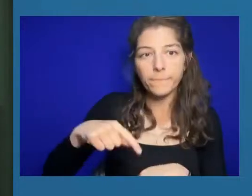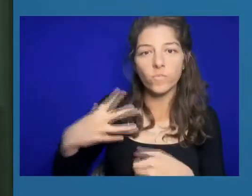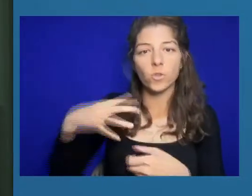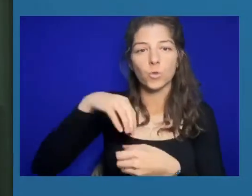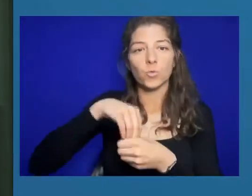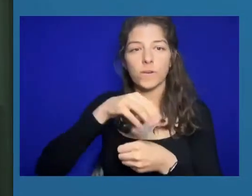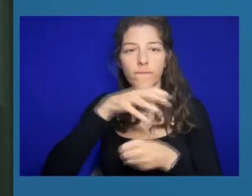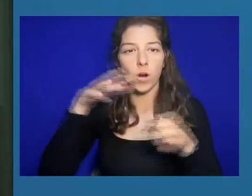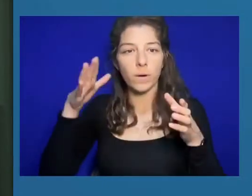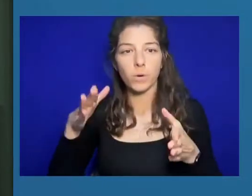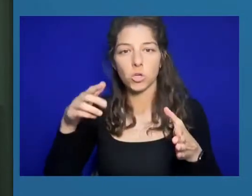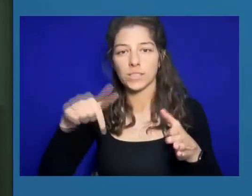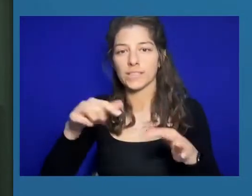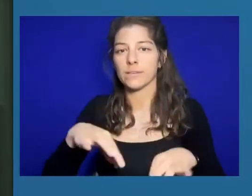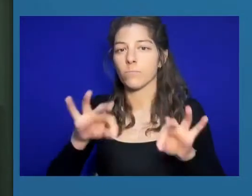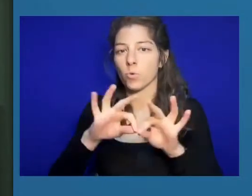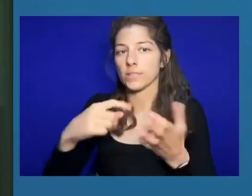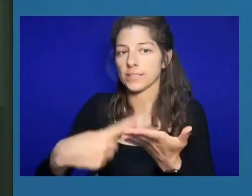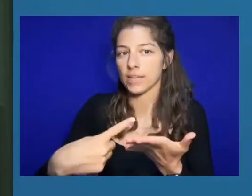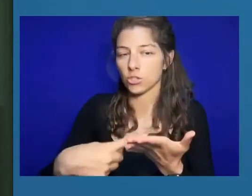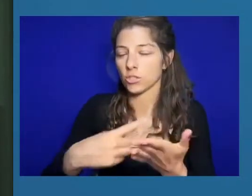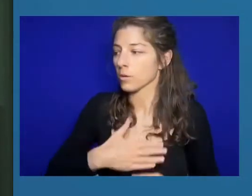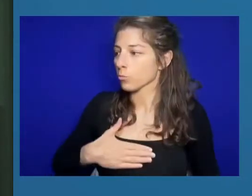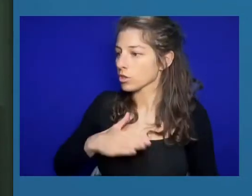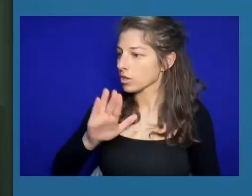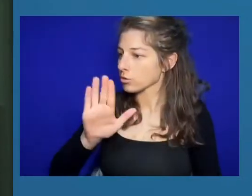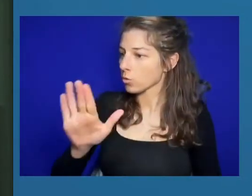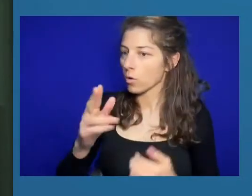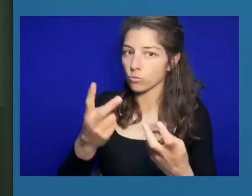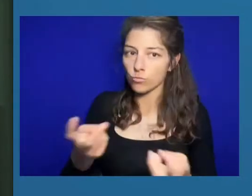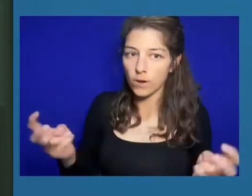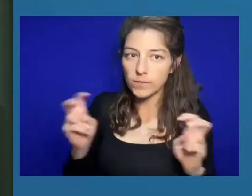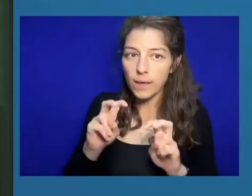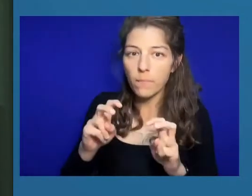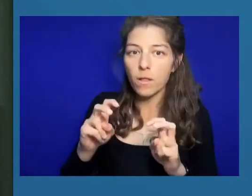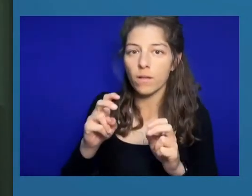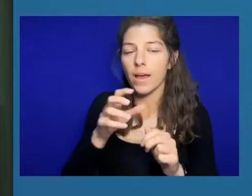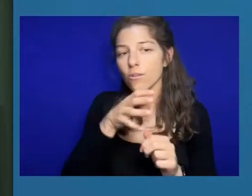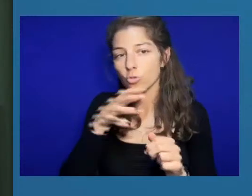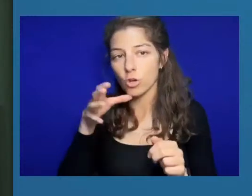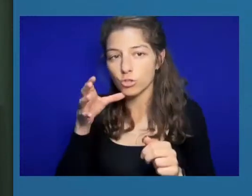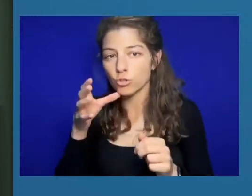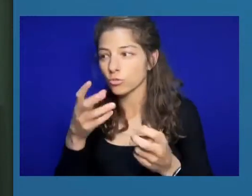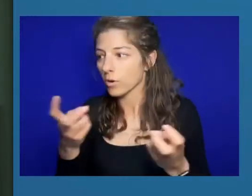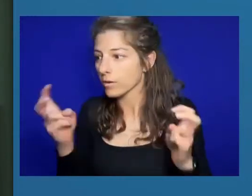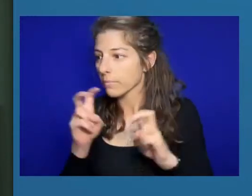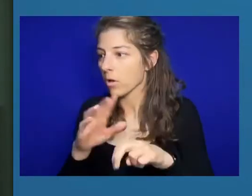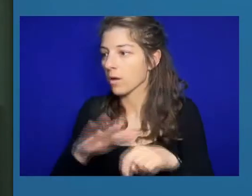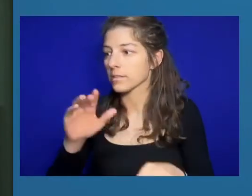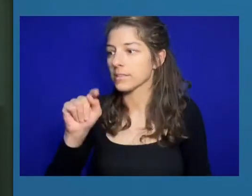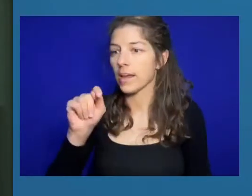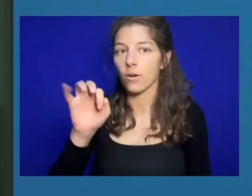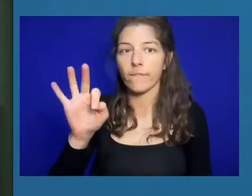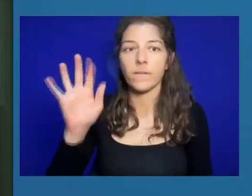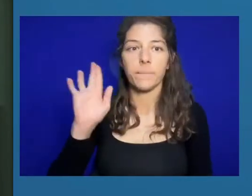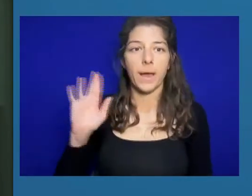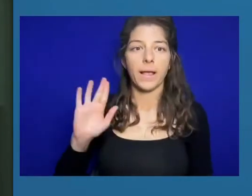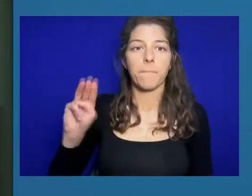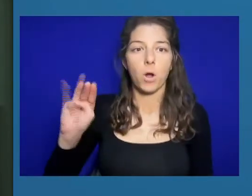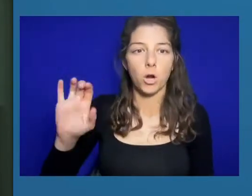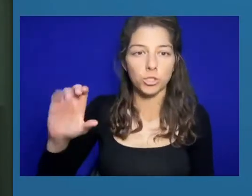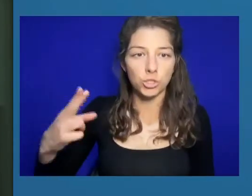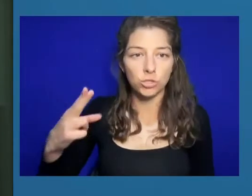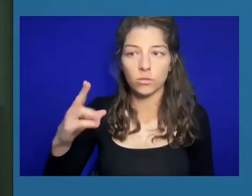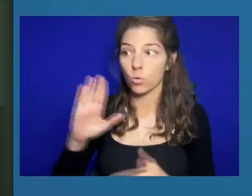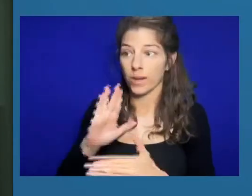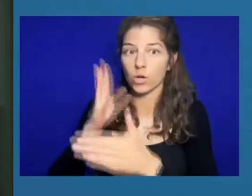in these important discussions. We appreciate the agricultural roundtable on tariffs back in March, and your intervention